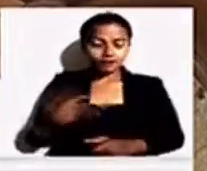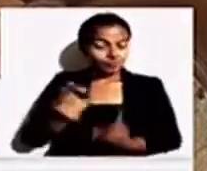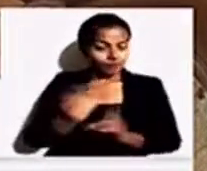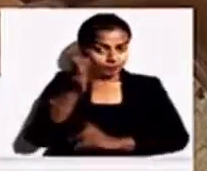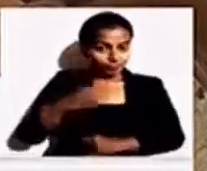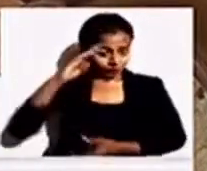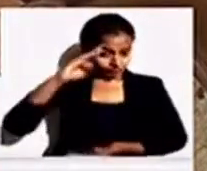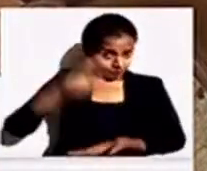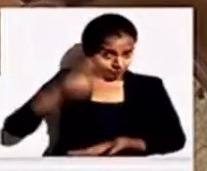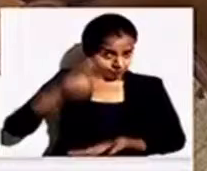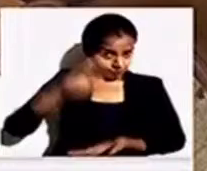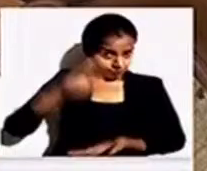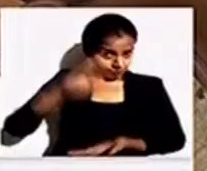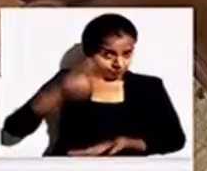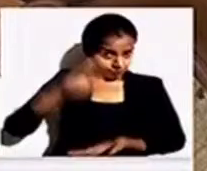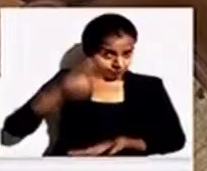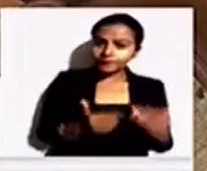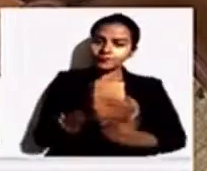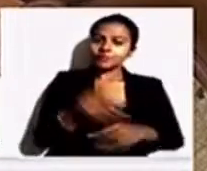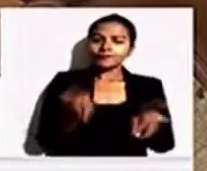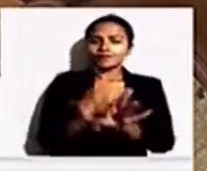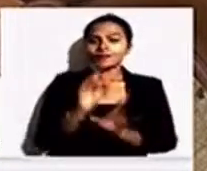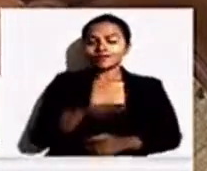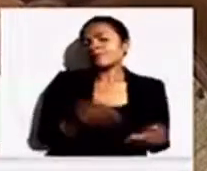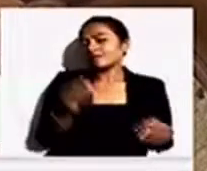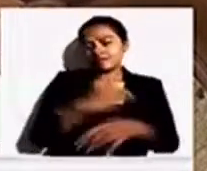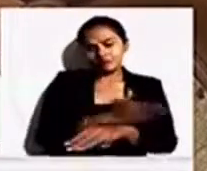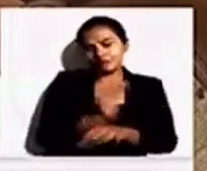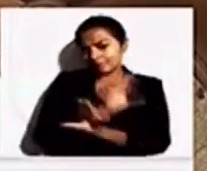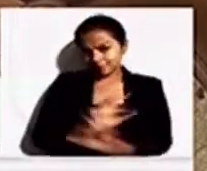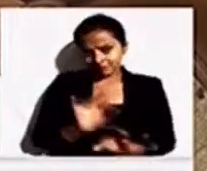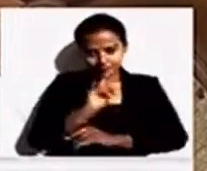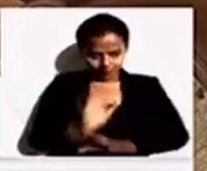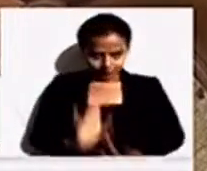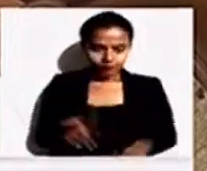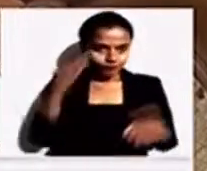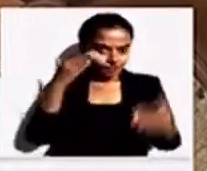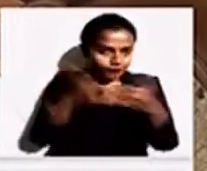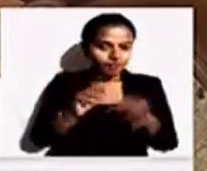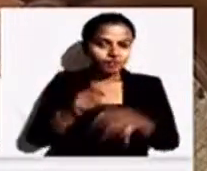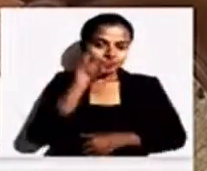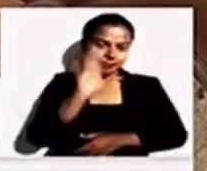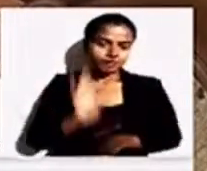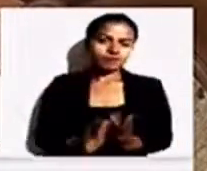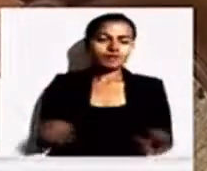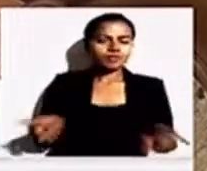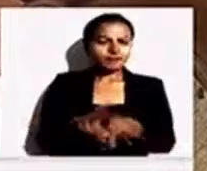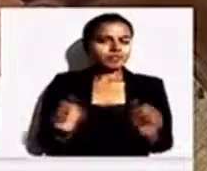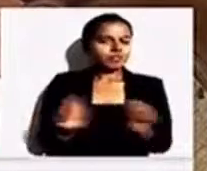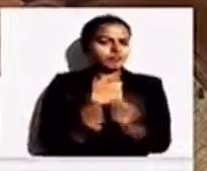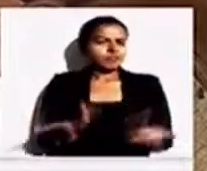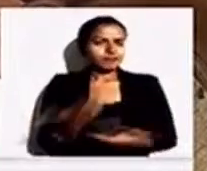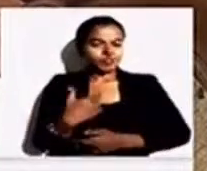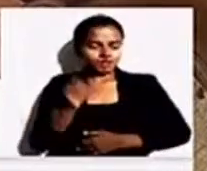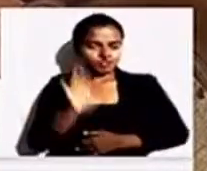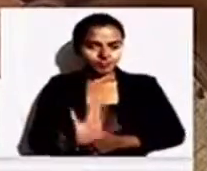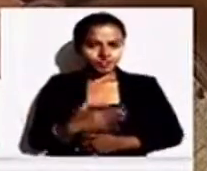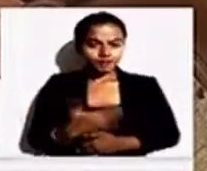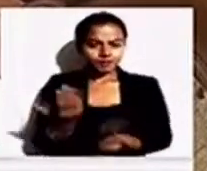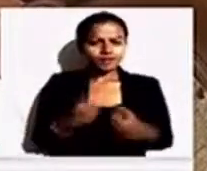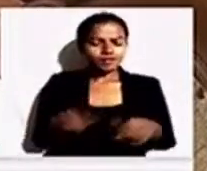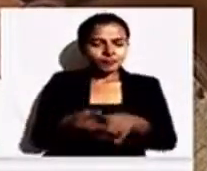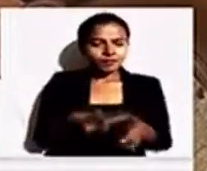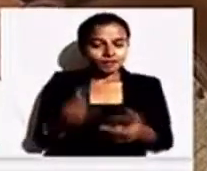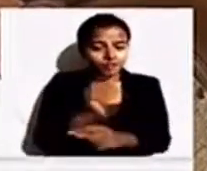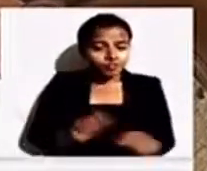properly without just commissions and state entities looking into this matter. If this is not done, we will have to resort to alternative measures and vest another group with